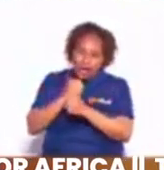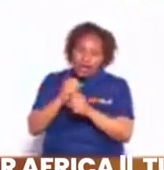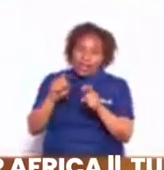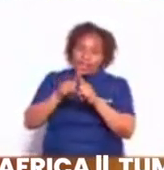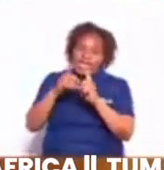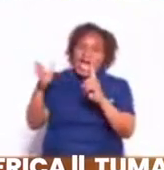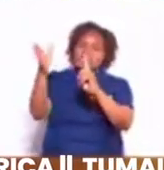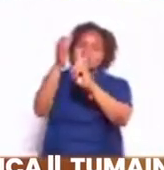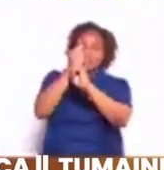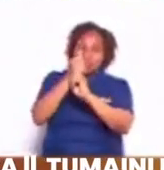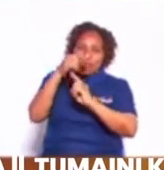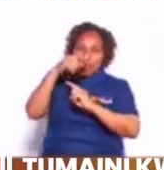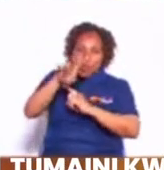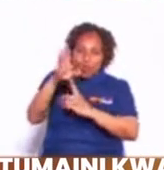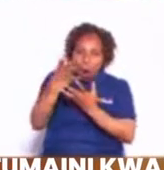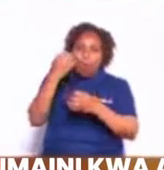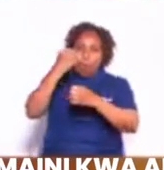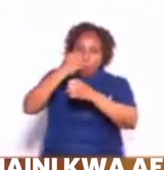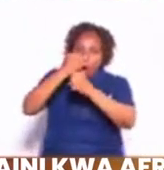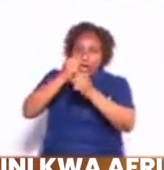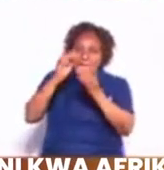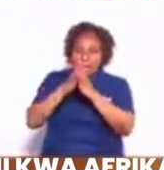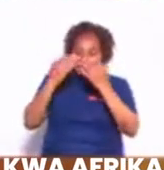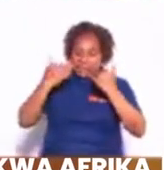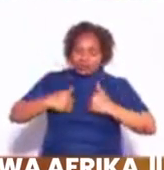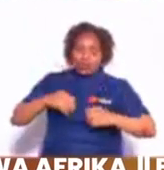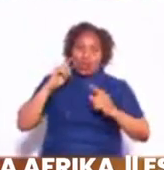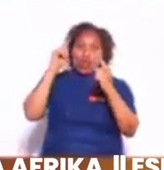your career and personal goals.